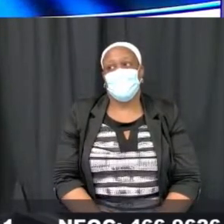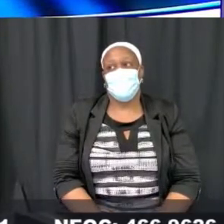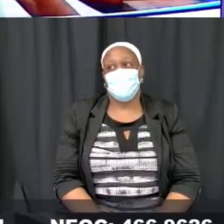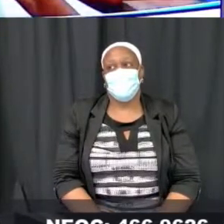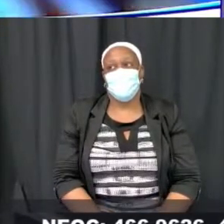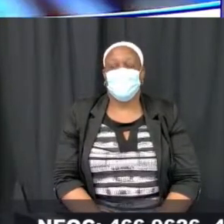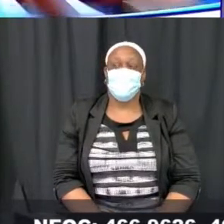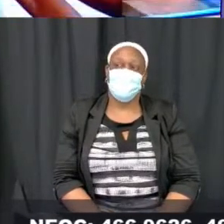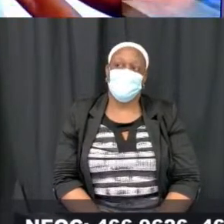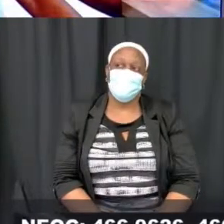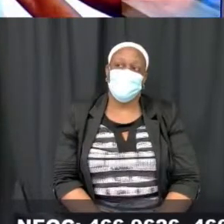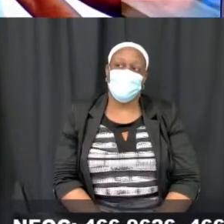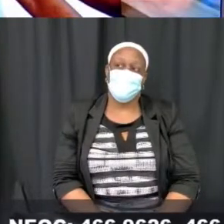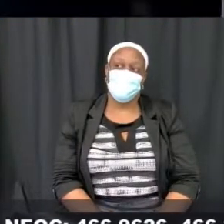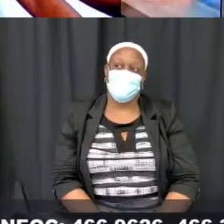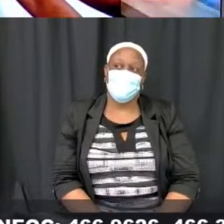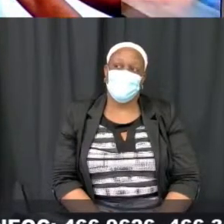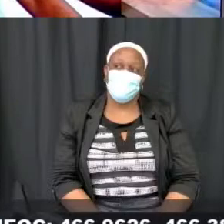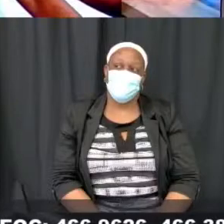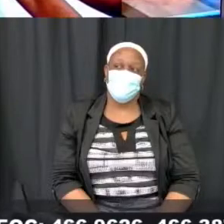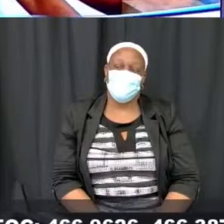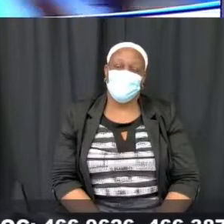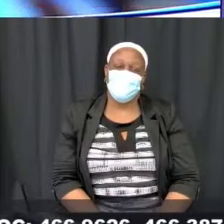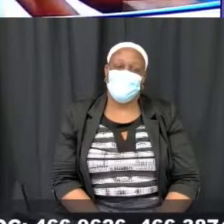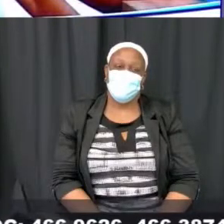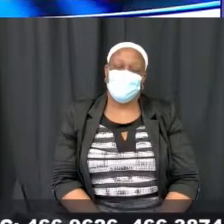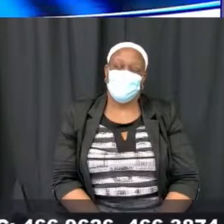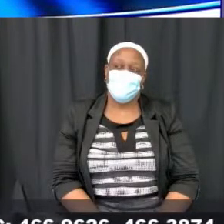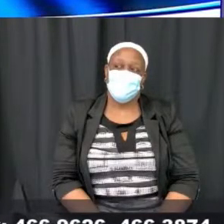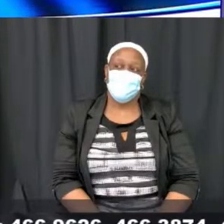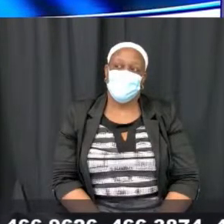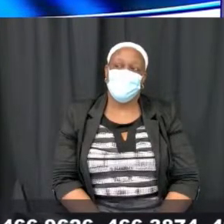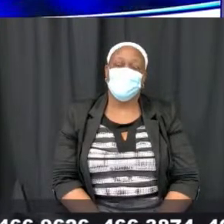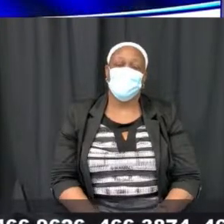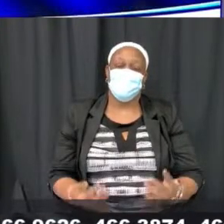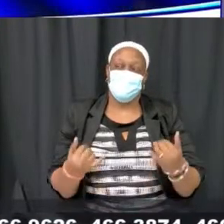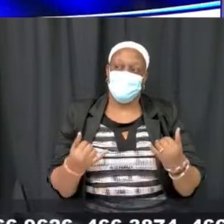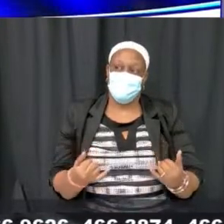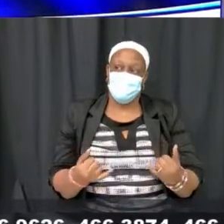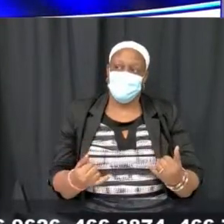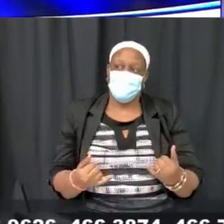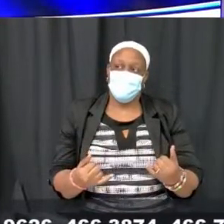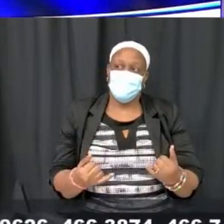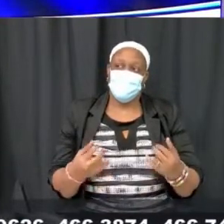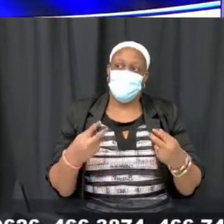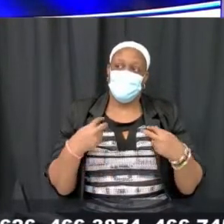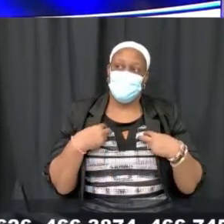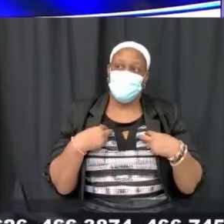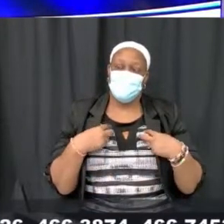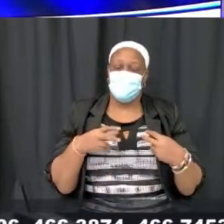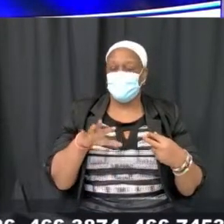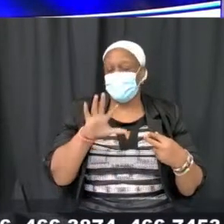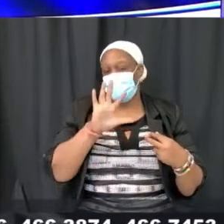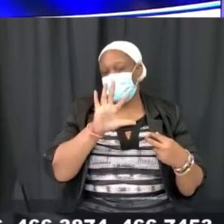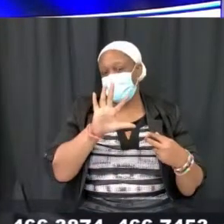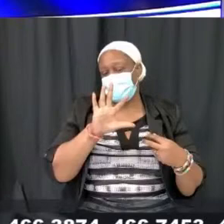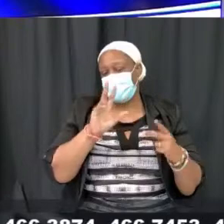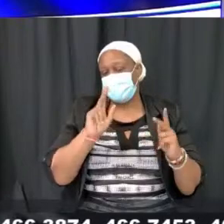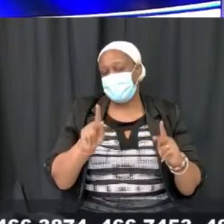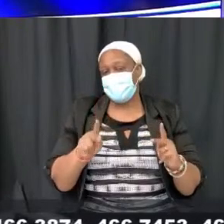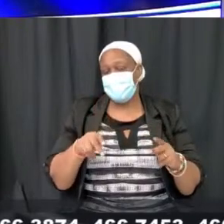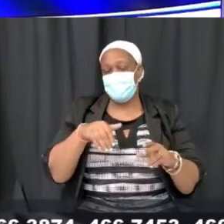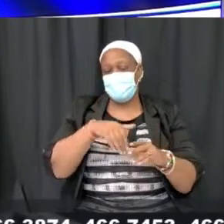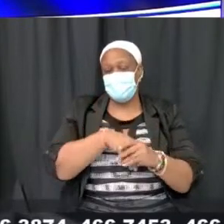All right, so very good question, Mr. Williams. So at present, we have approximately 5